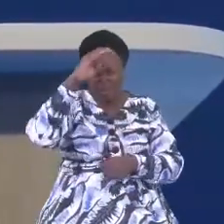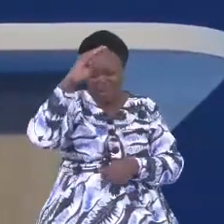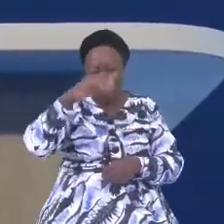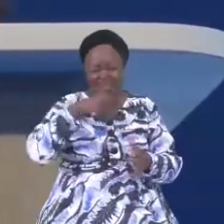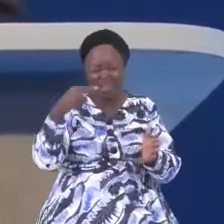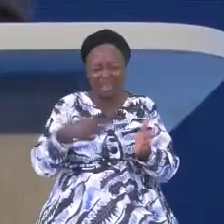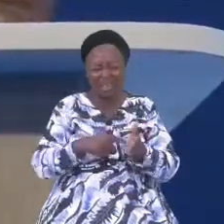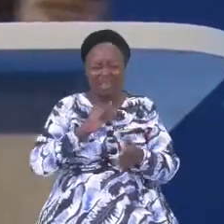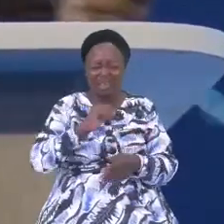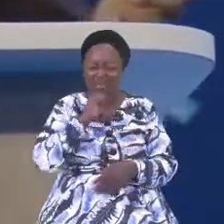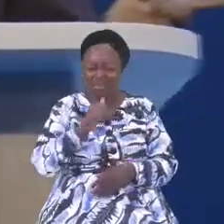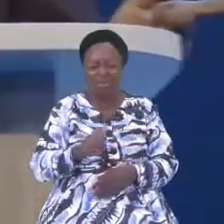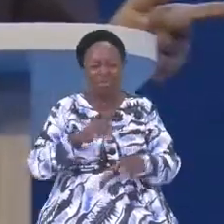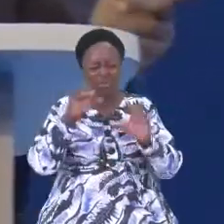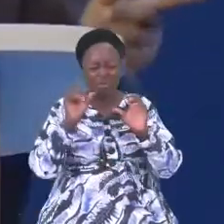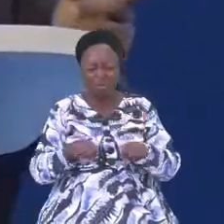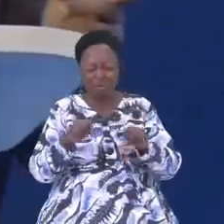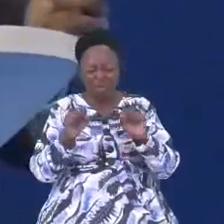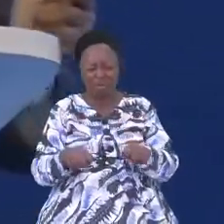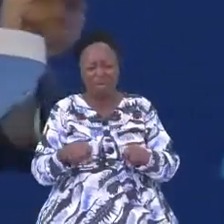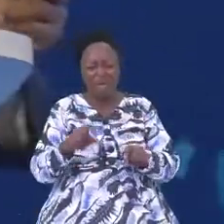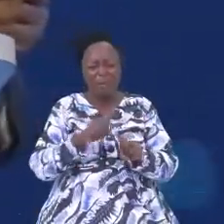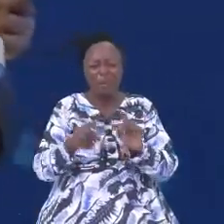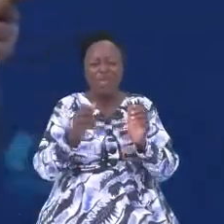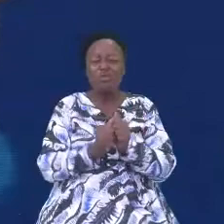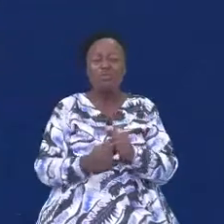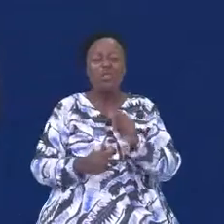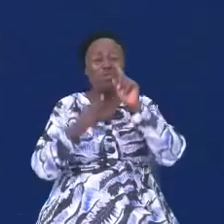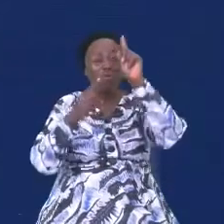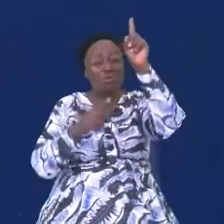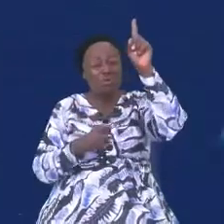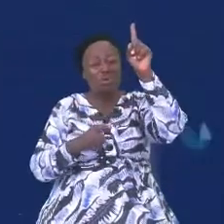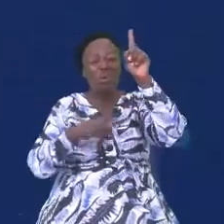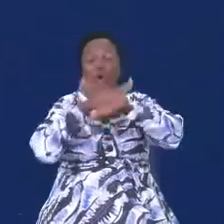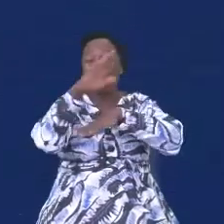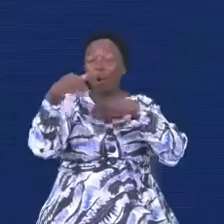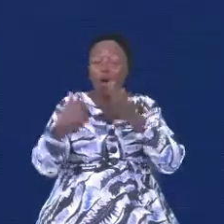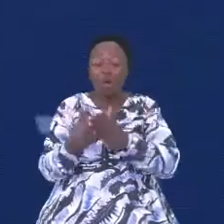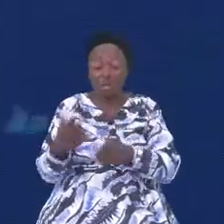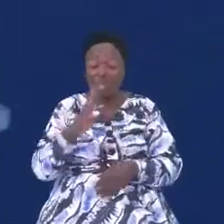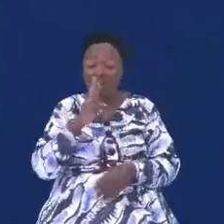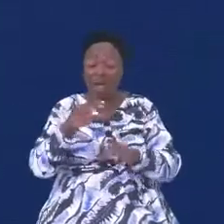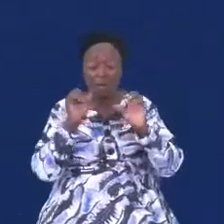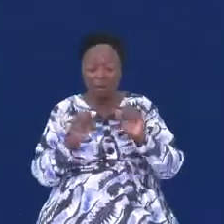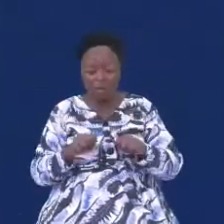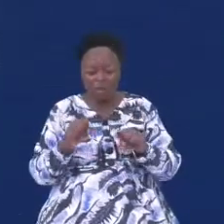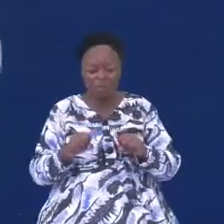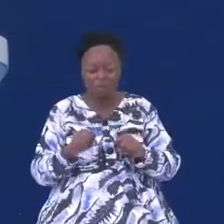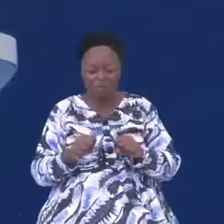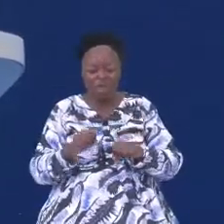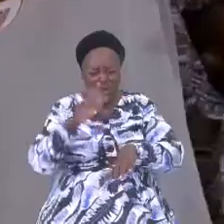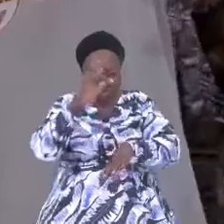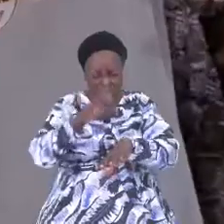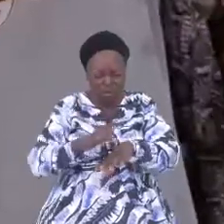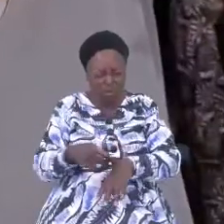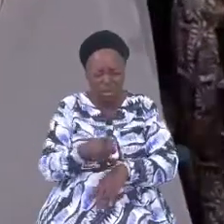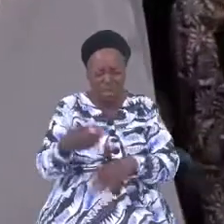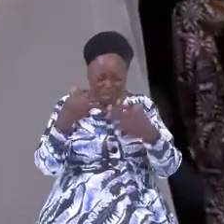impossible, but with you all things are possible. Reach out to them right